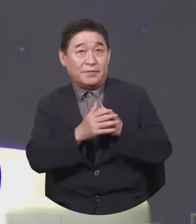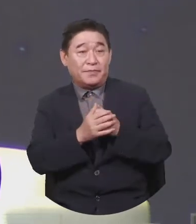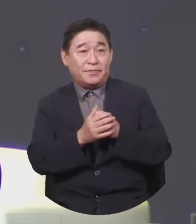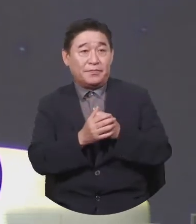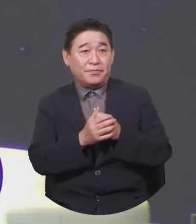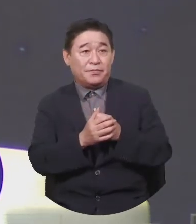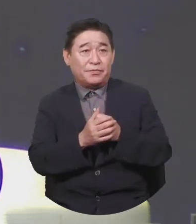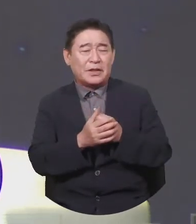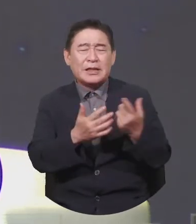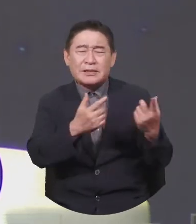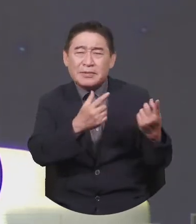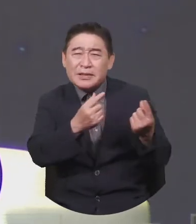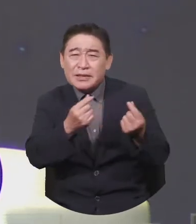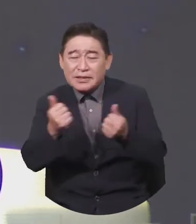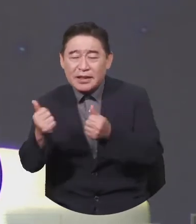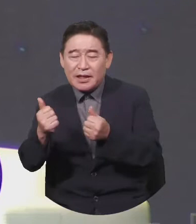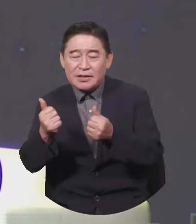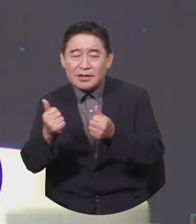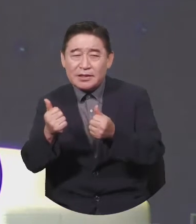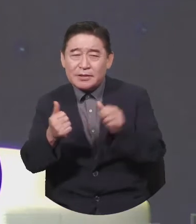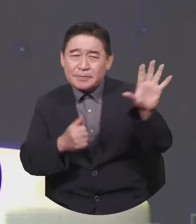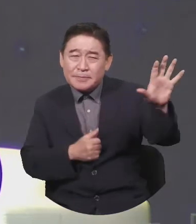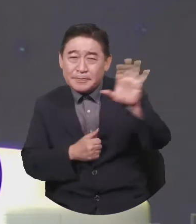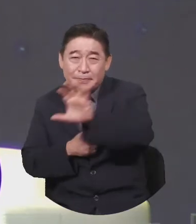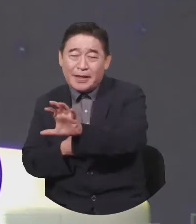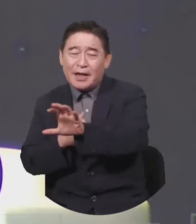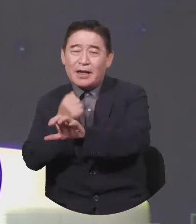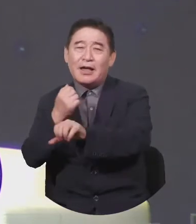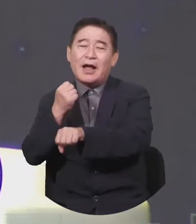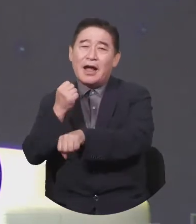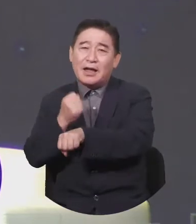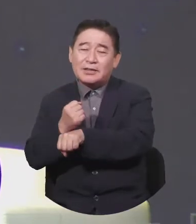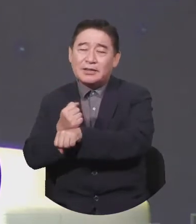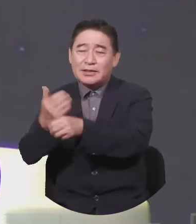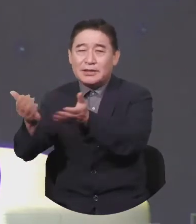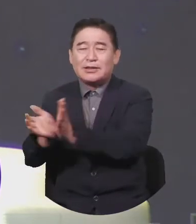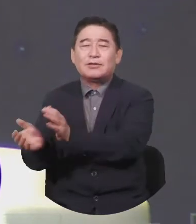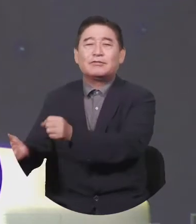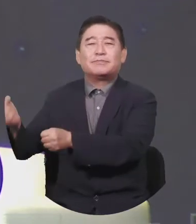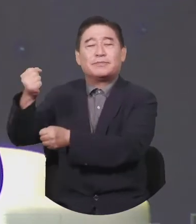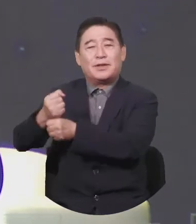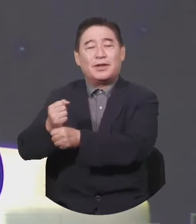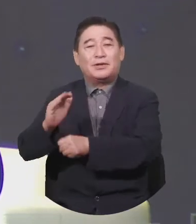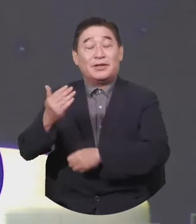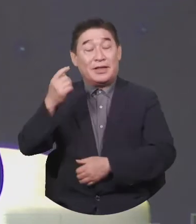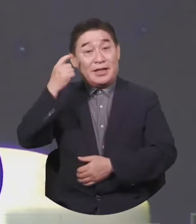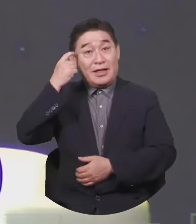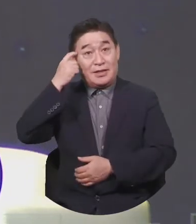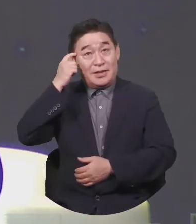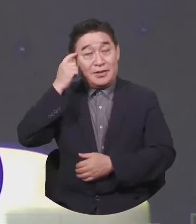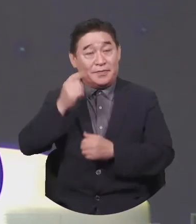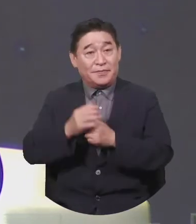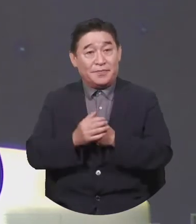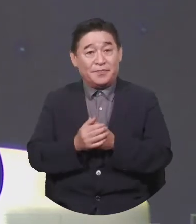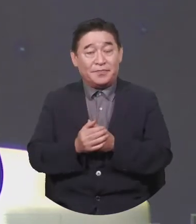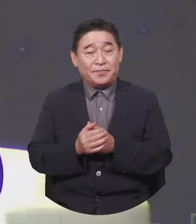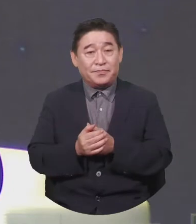aides. And but it was a different story. It was about